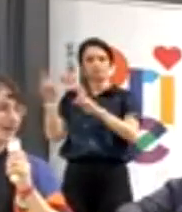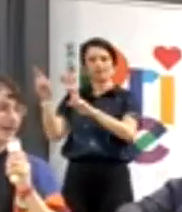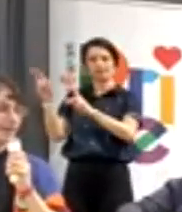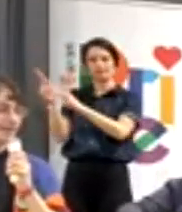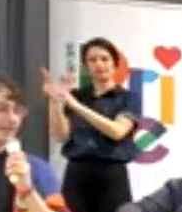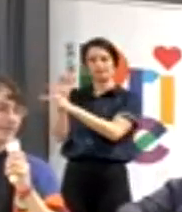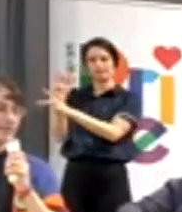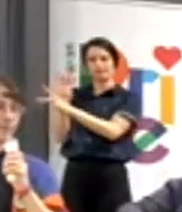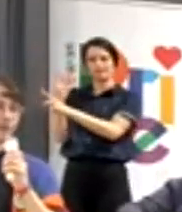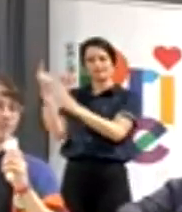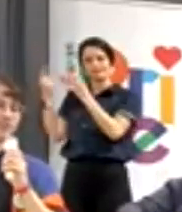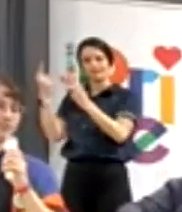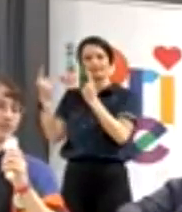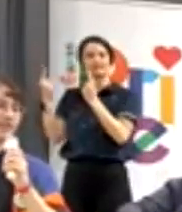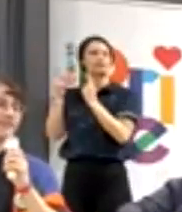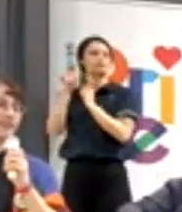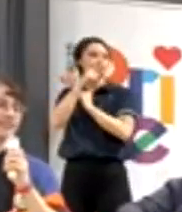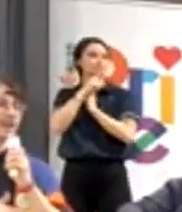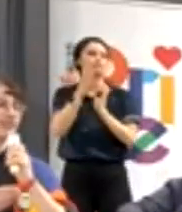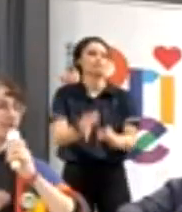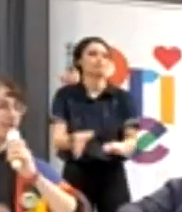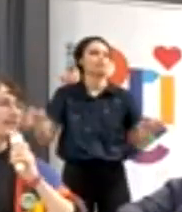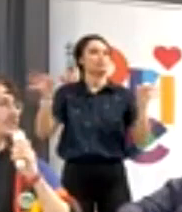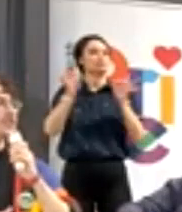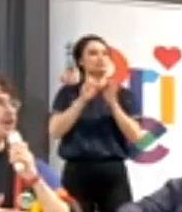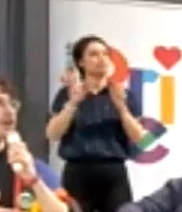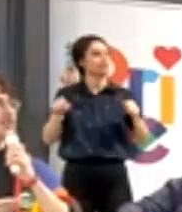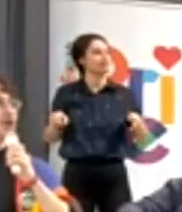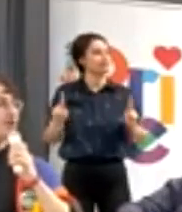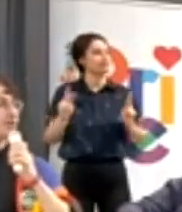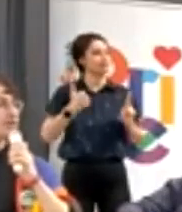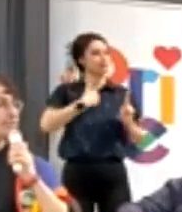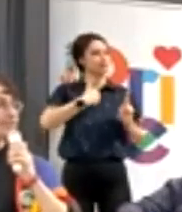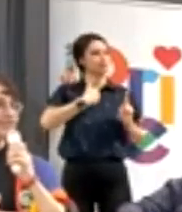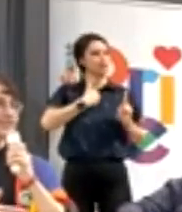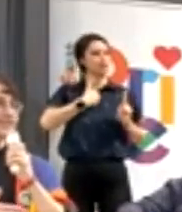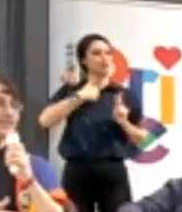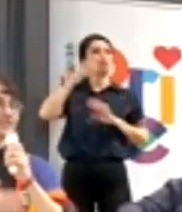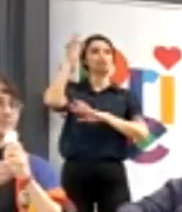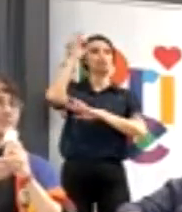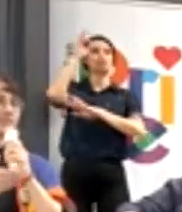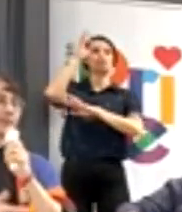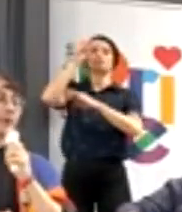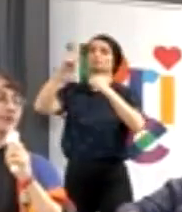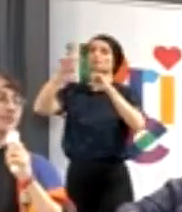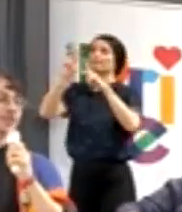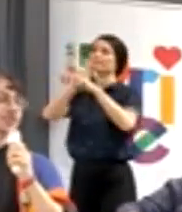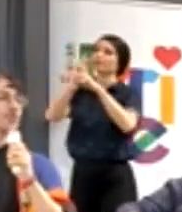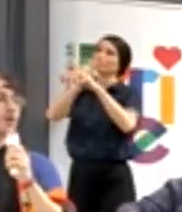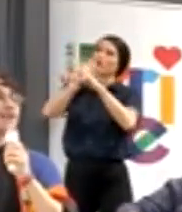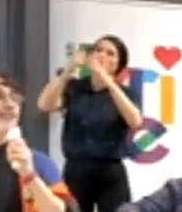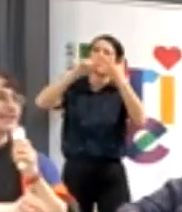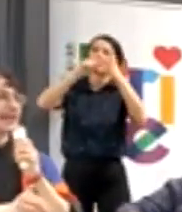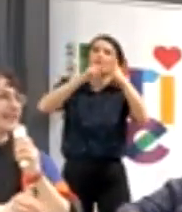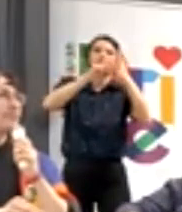out. I think it's really important to give ourselves the grace to not know, because I think there's this really big pressure